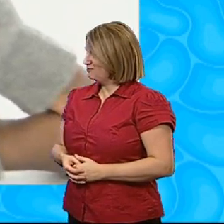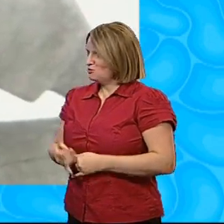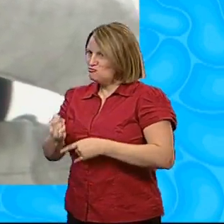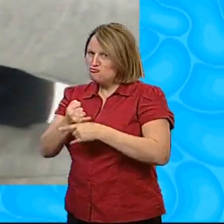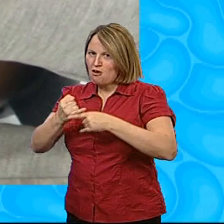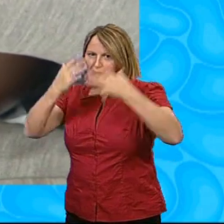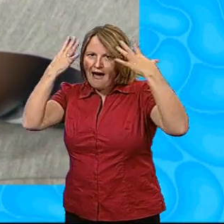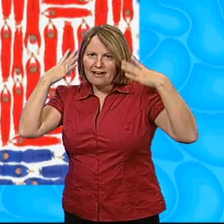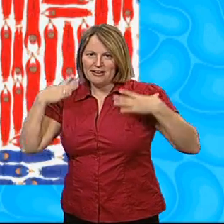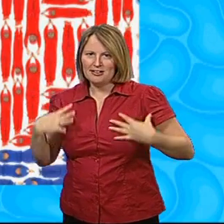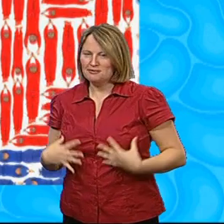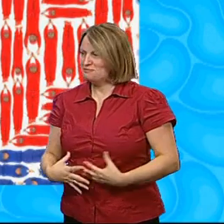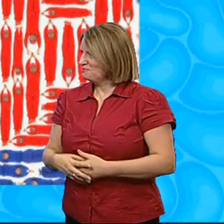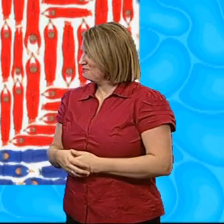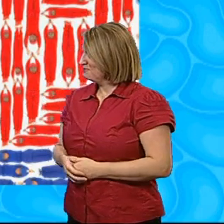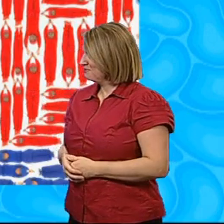I'm grey.